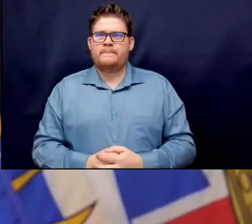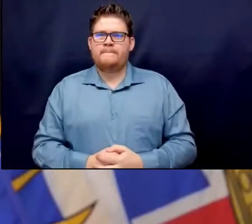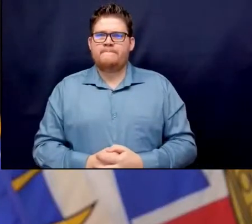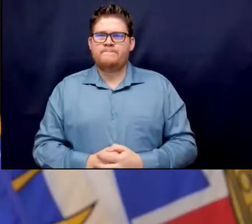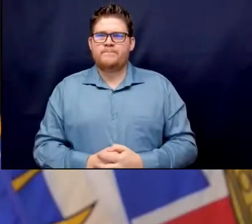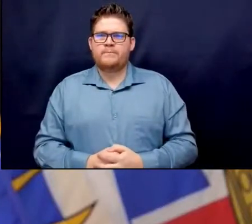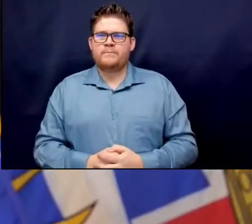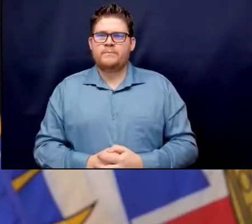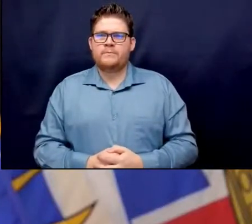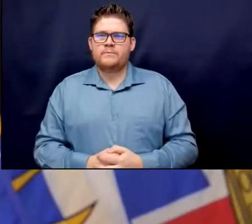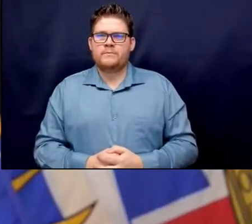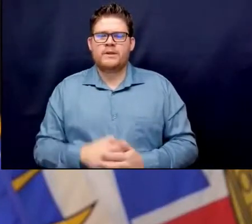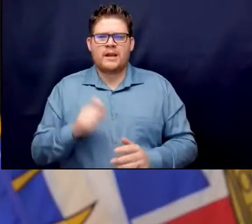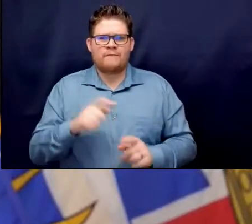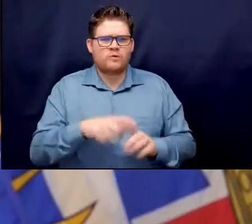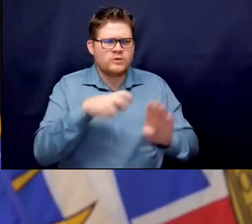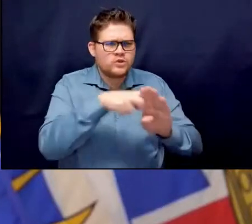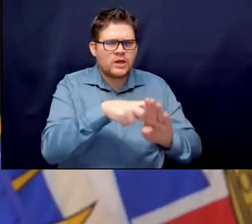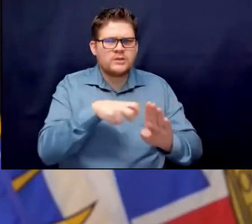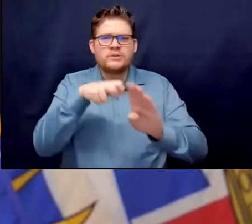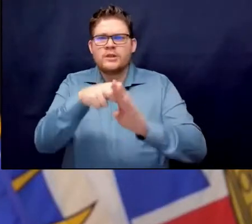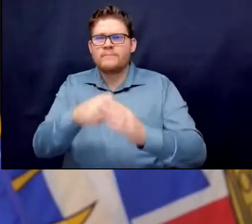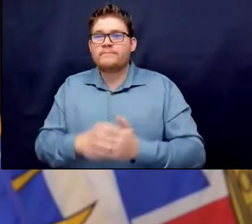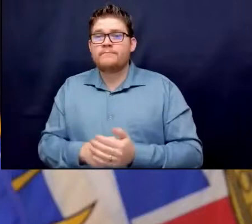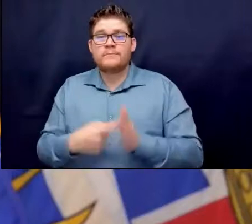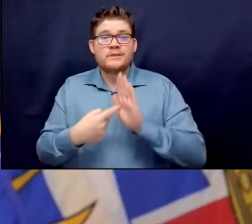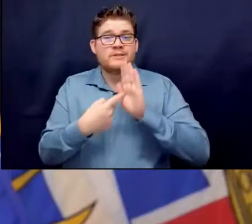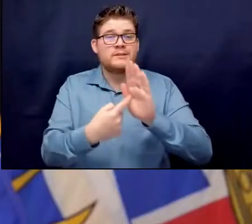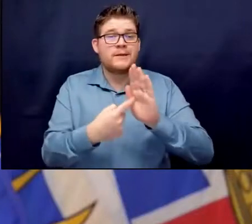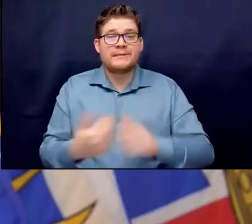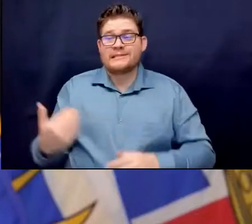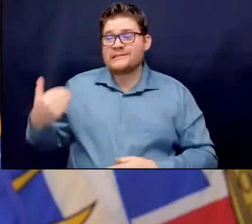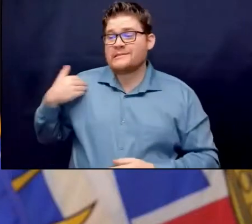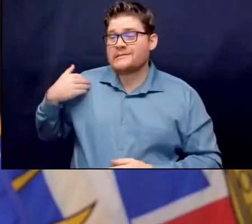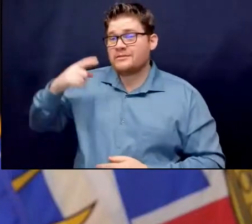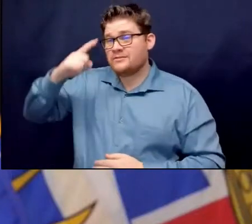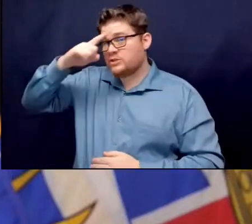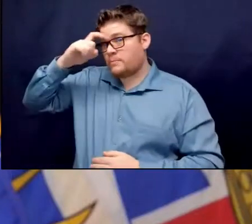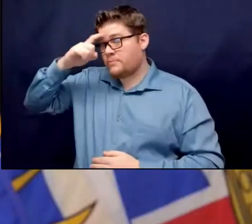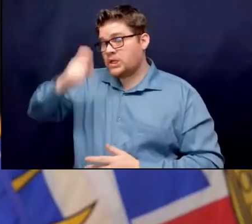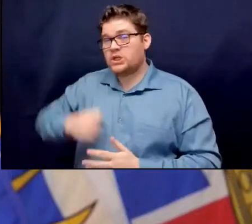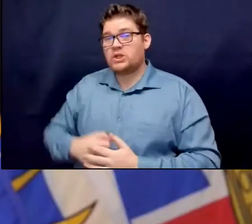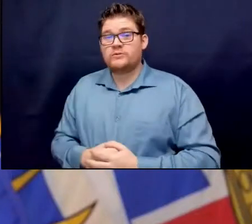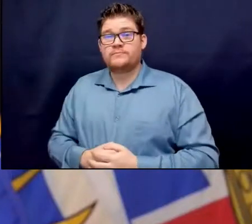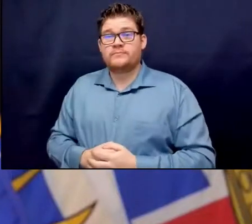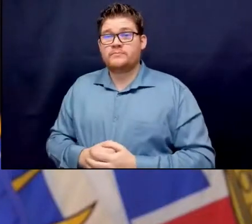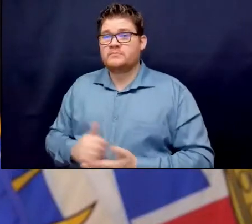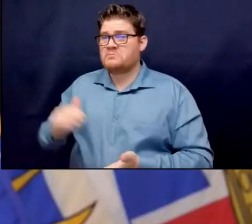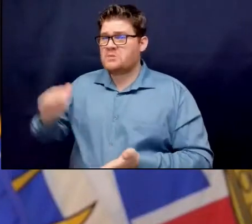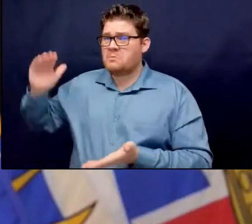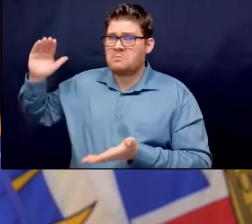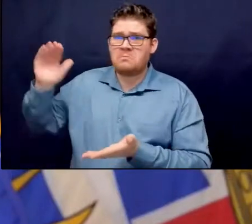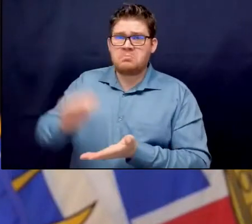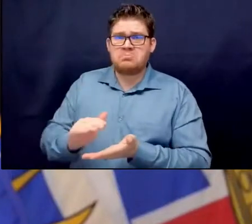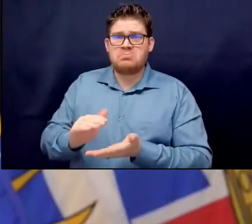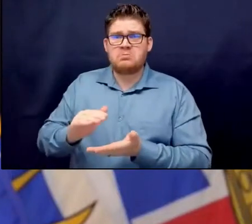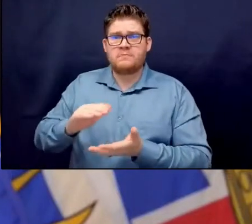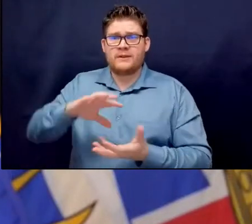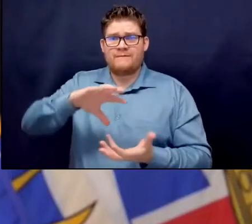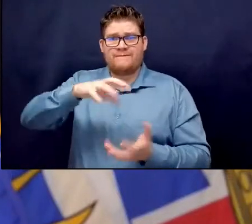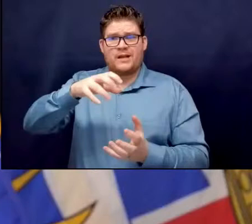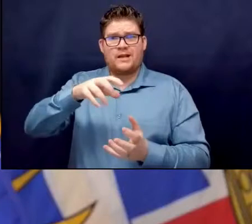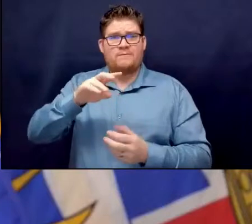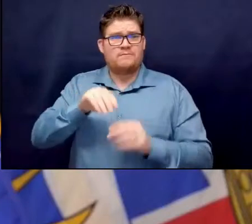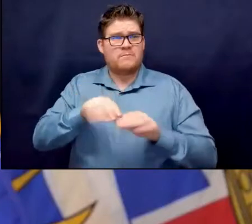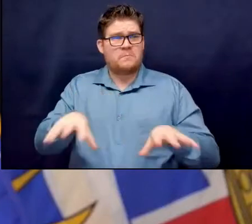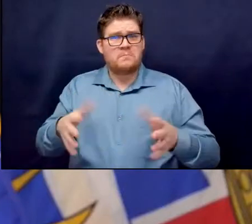more risk in the community. So like last summer when we had very little virus, things like mask wearing in every